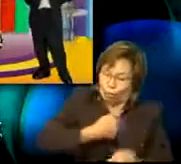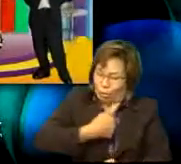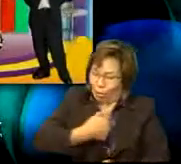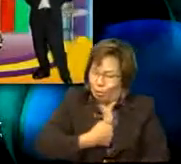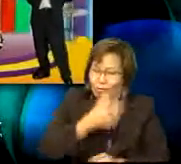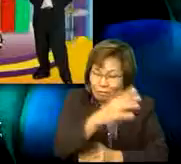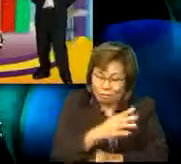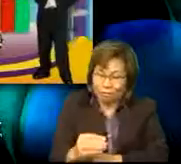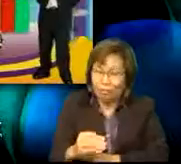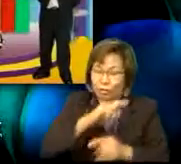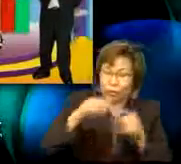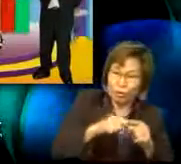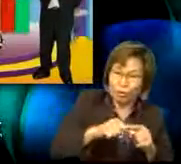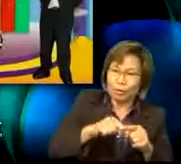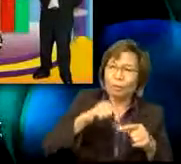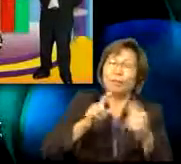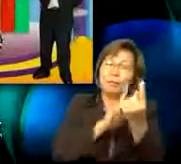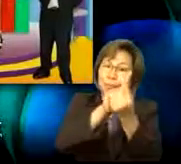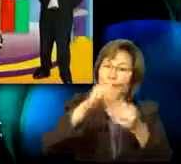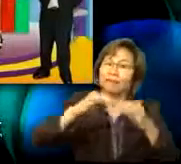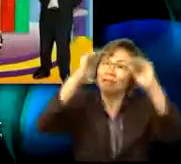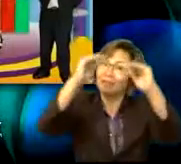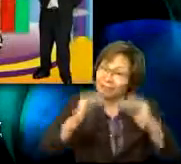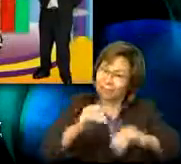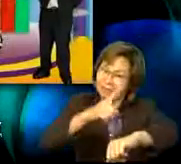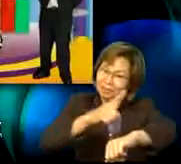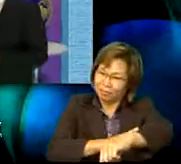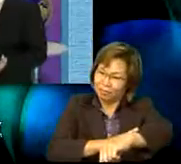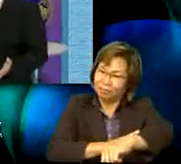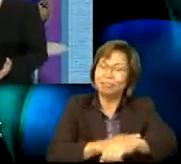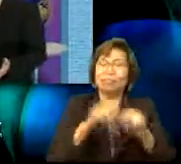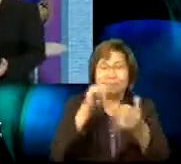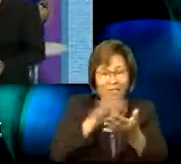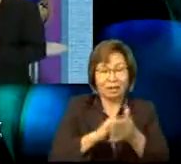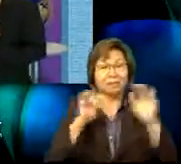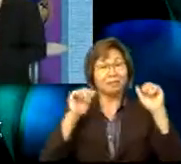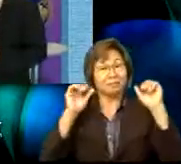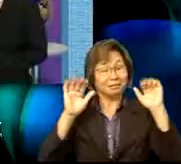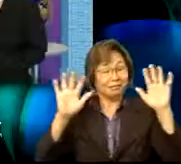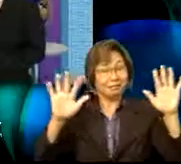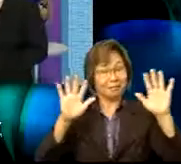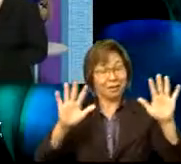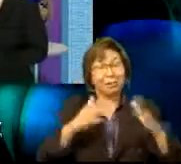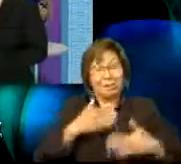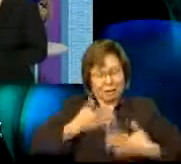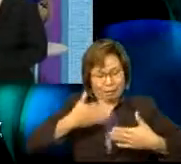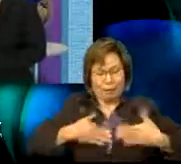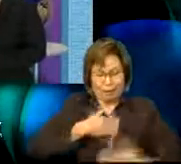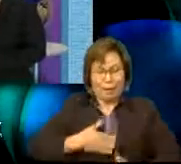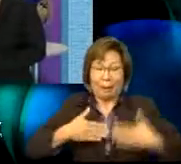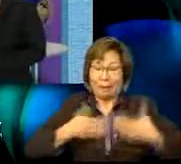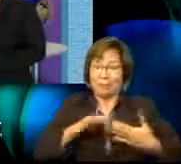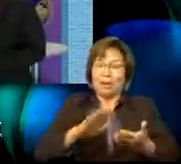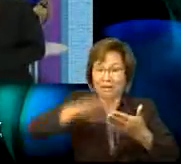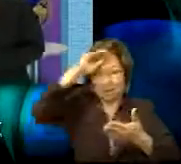on my own. And when we meet the next time... That's great. I'm glad that you have learned something useful